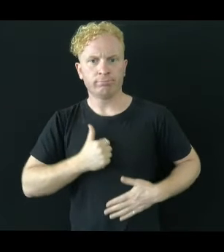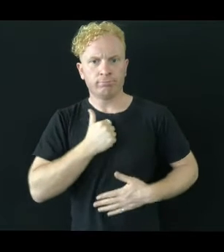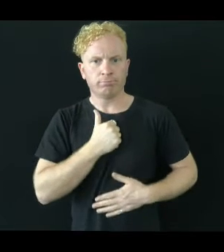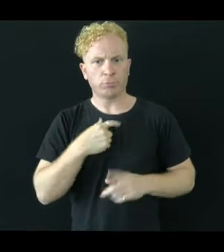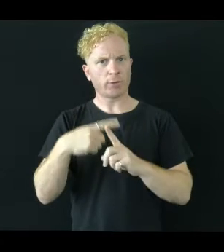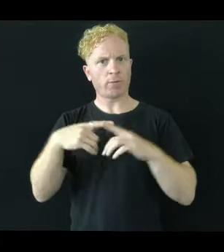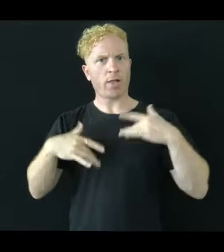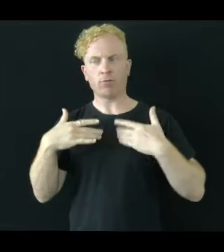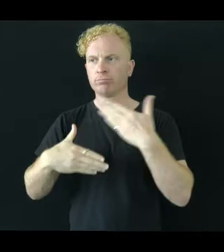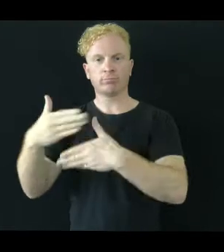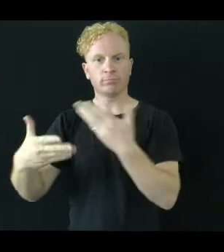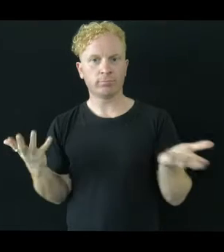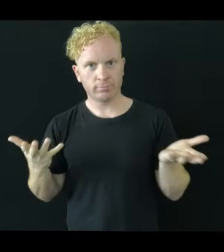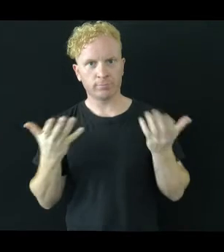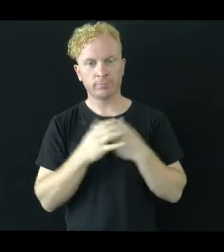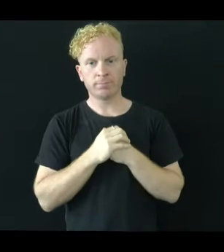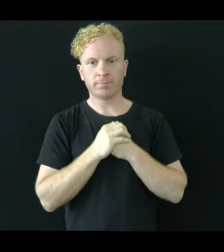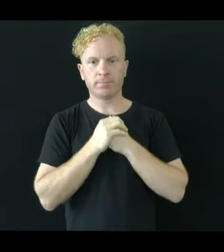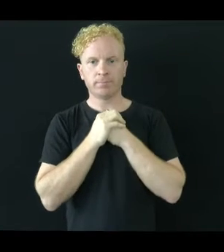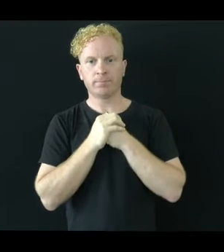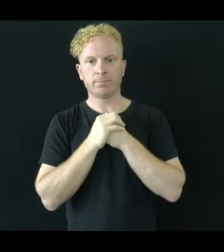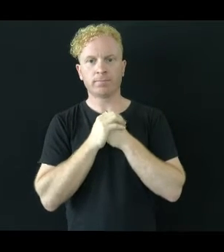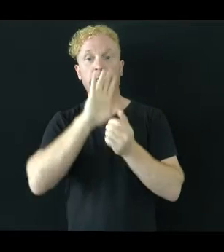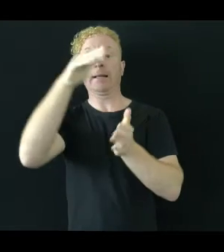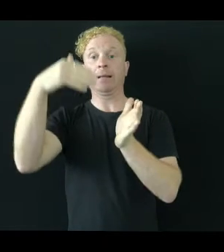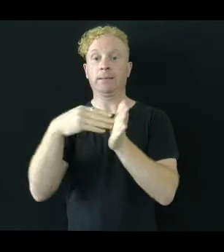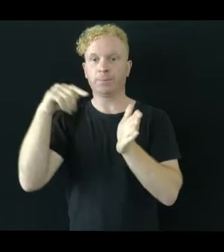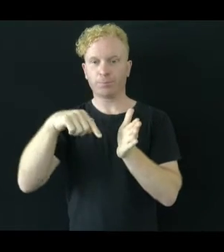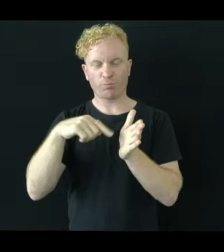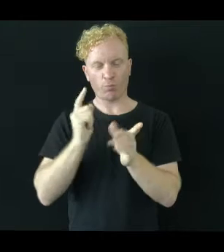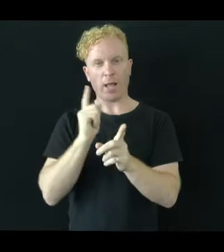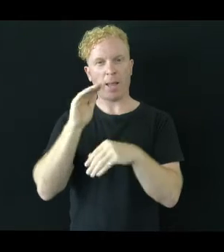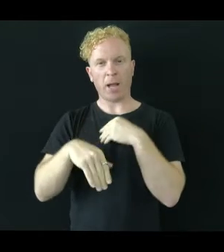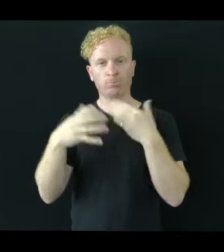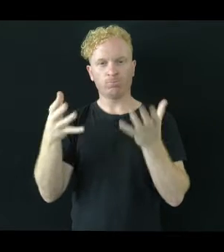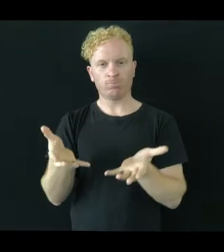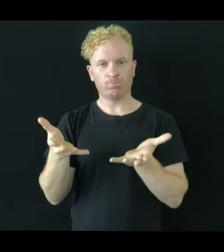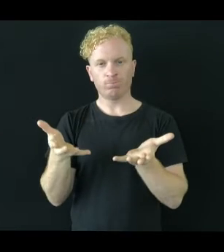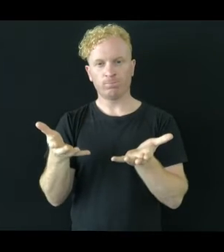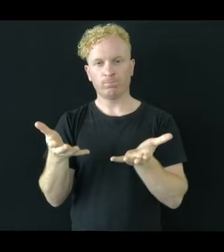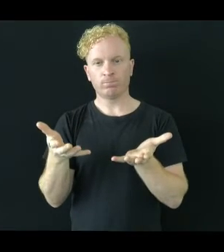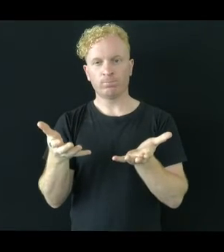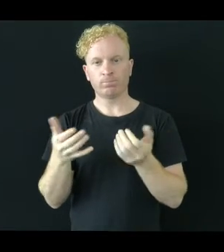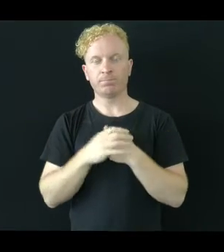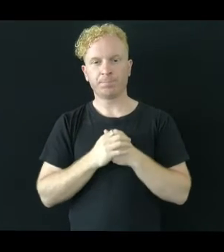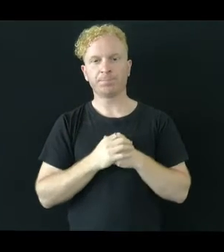to have enjoyable, positive lives. I mean, in the end, that's what we're on about.